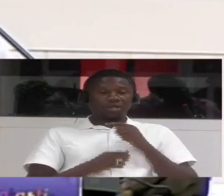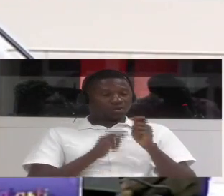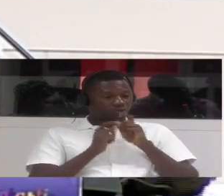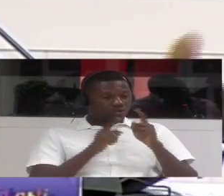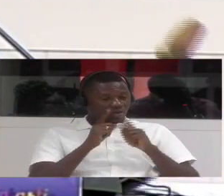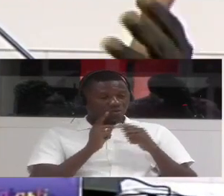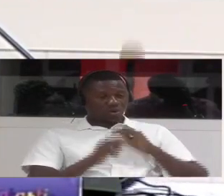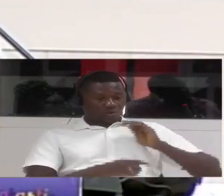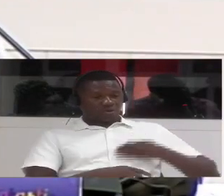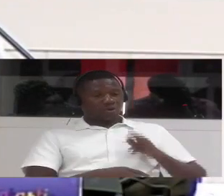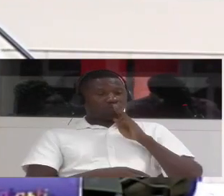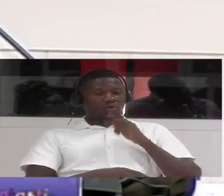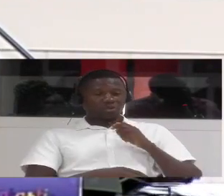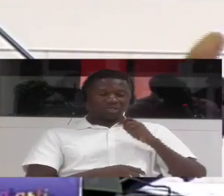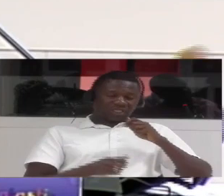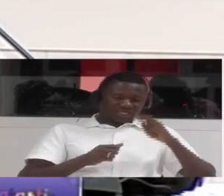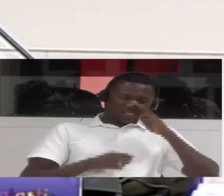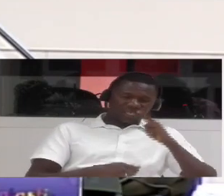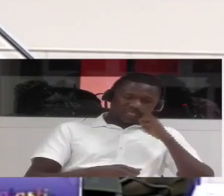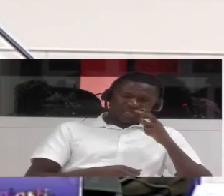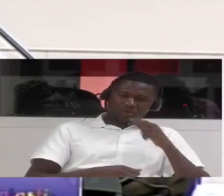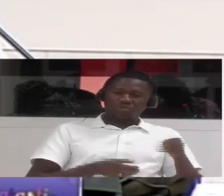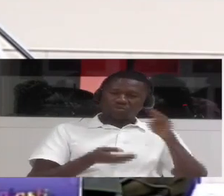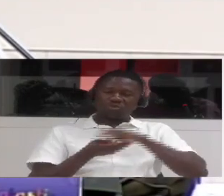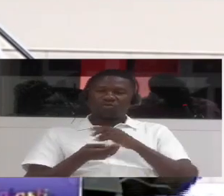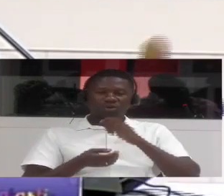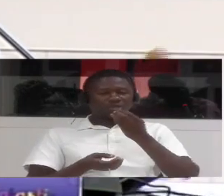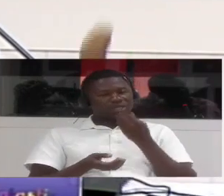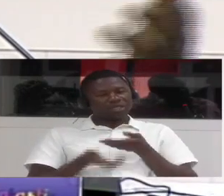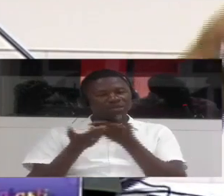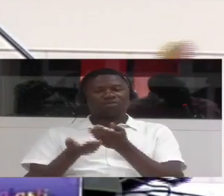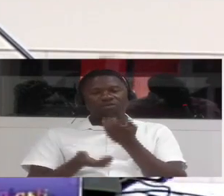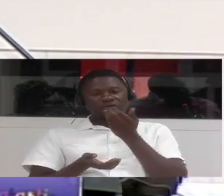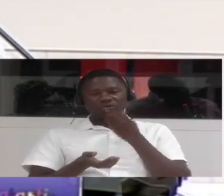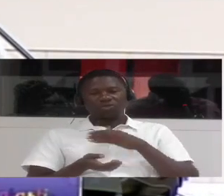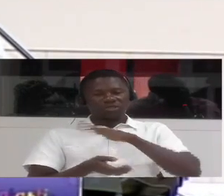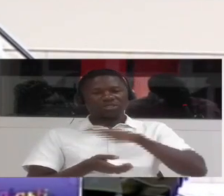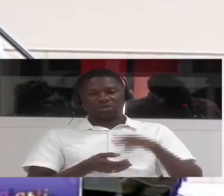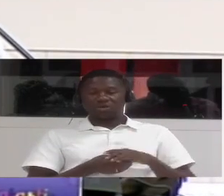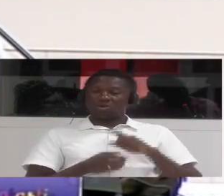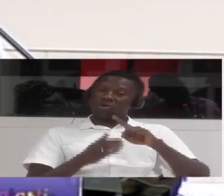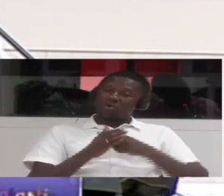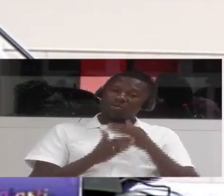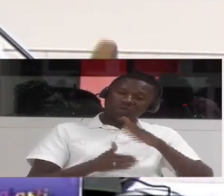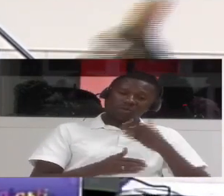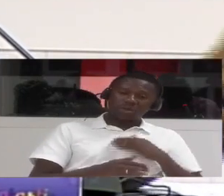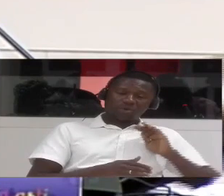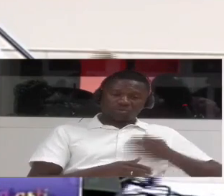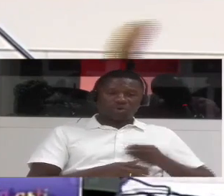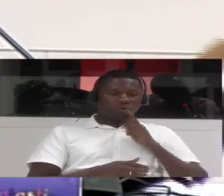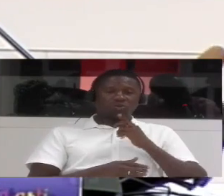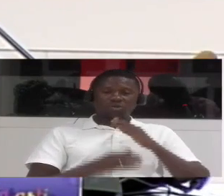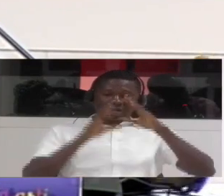woman who was struggling to put food on the table for the kids, or maybe a woman whose house got burnt and got some